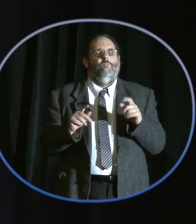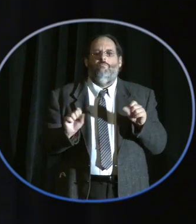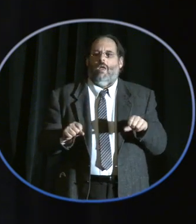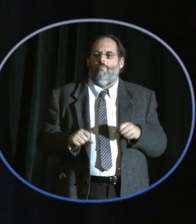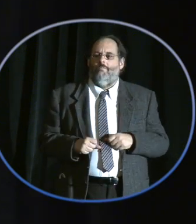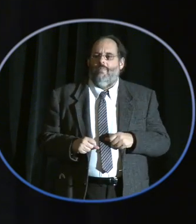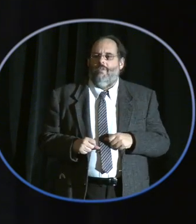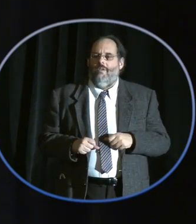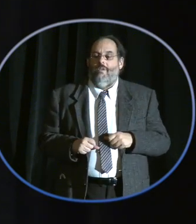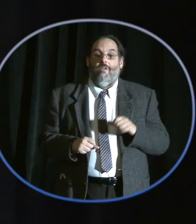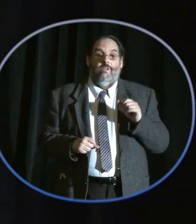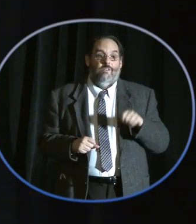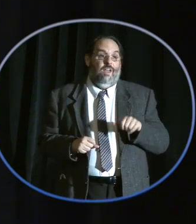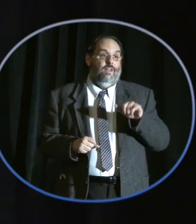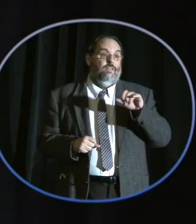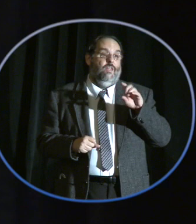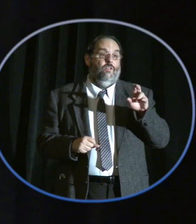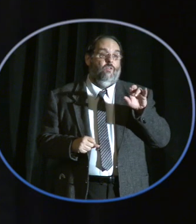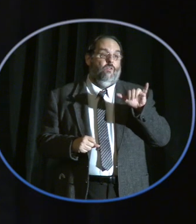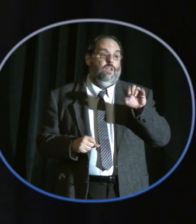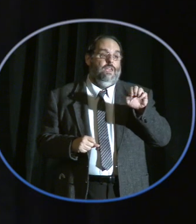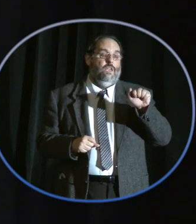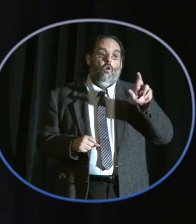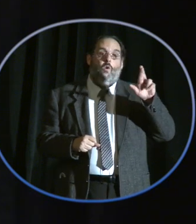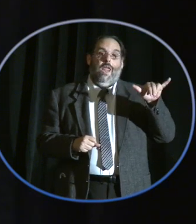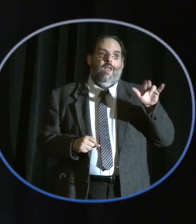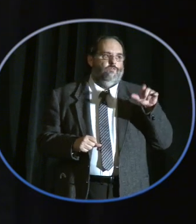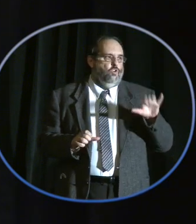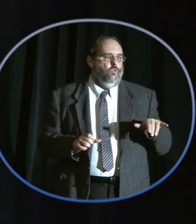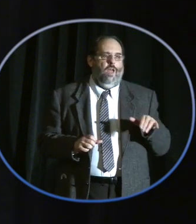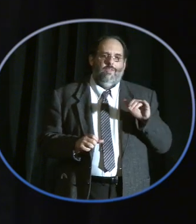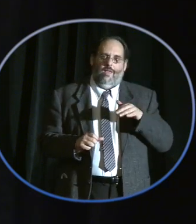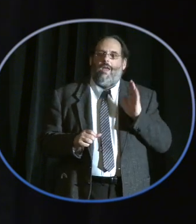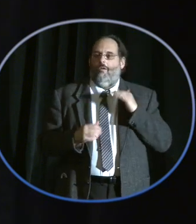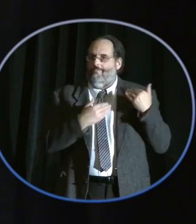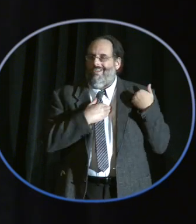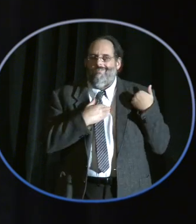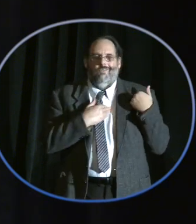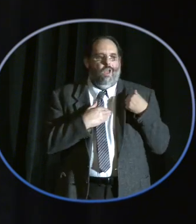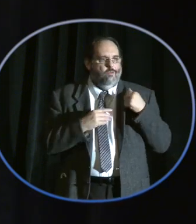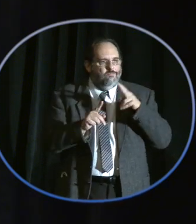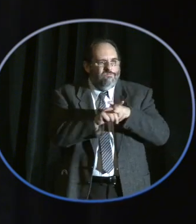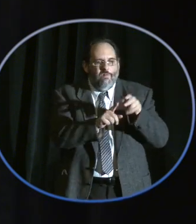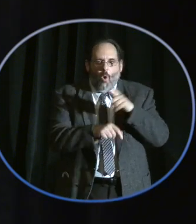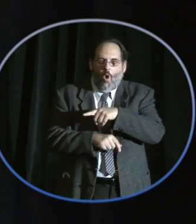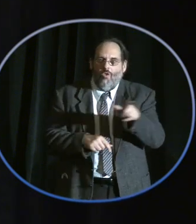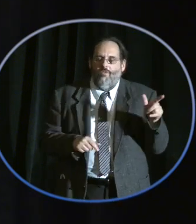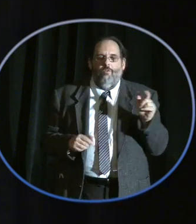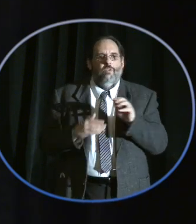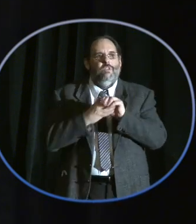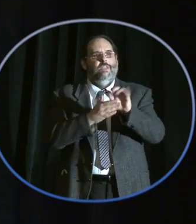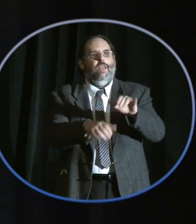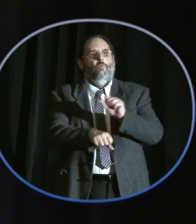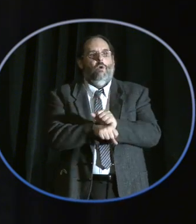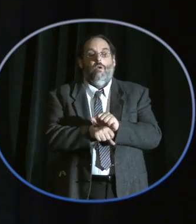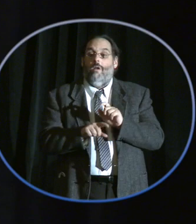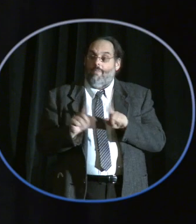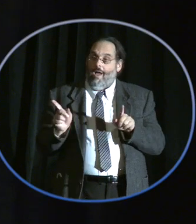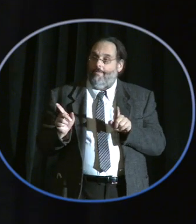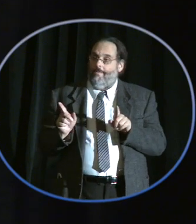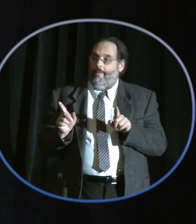that, Reverend Dr. Yeary, is what we have to do, and the charge that I have to all of us. All of us are to lead that work.